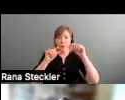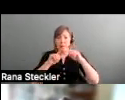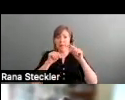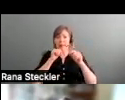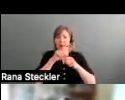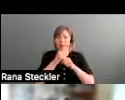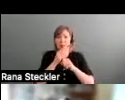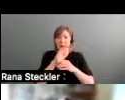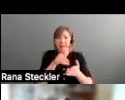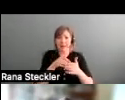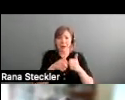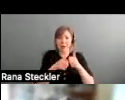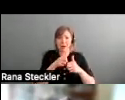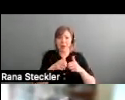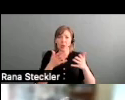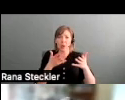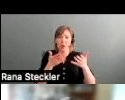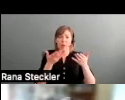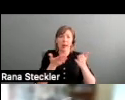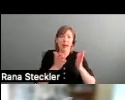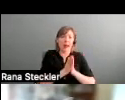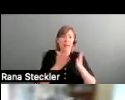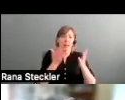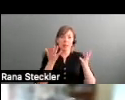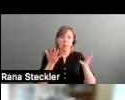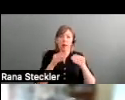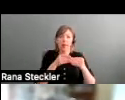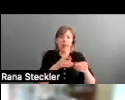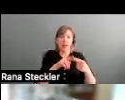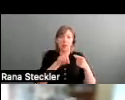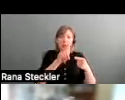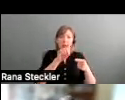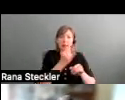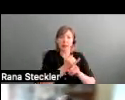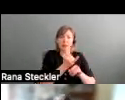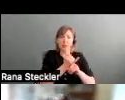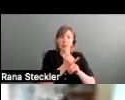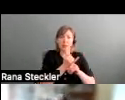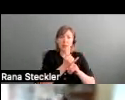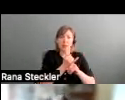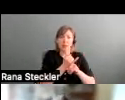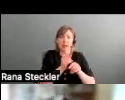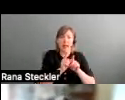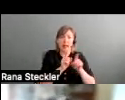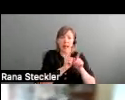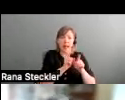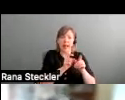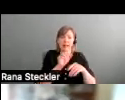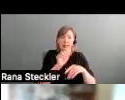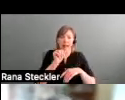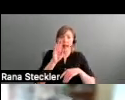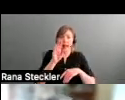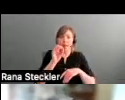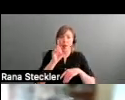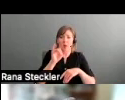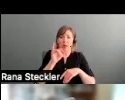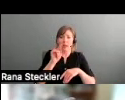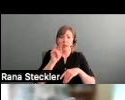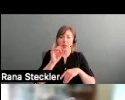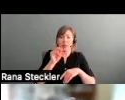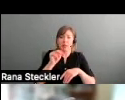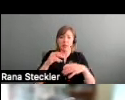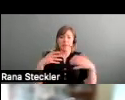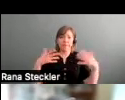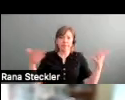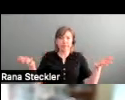center. So you might ask, okay, so all of these led to some kind of deinstitutionalization, but what